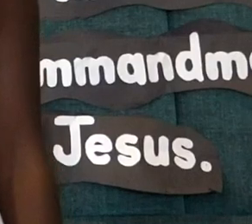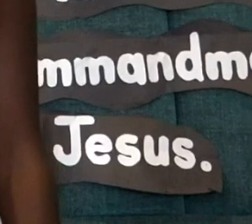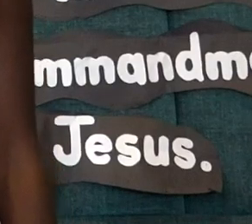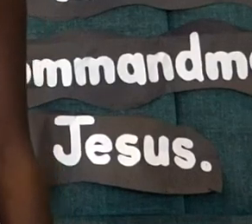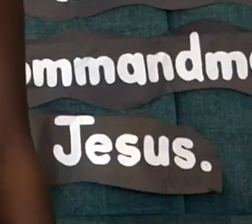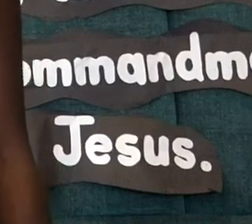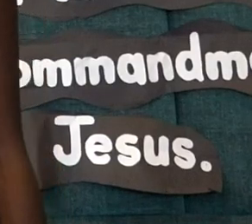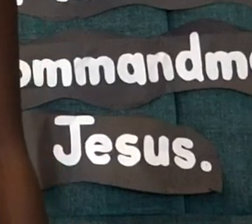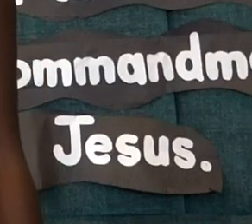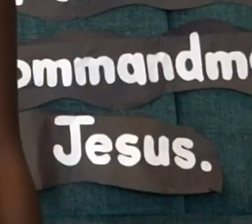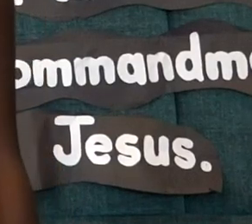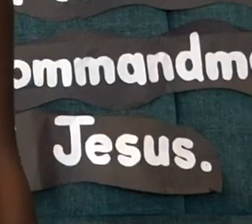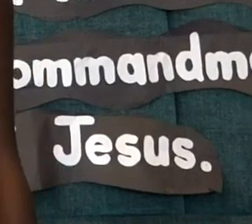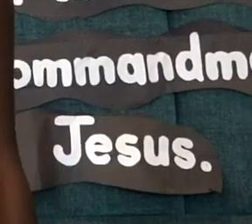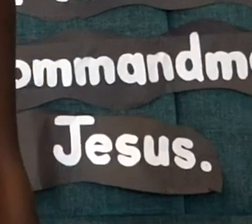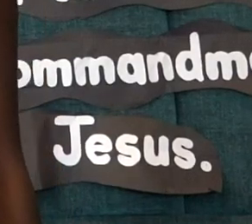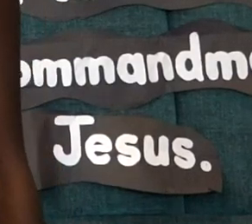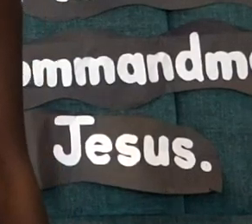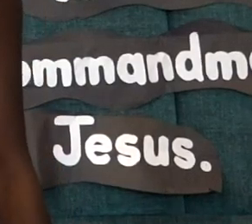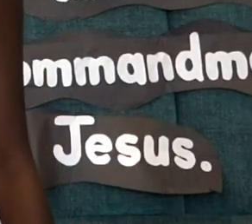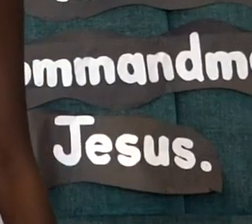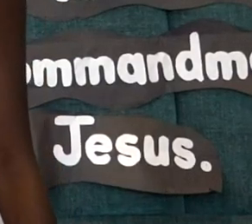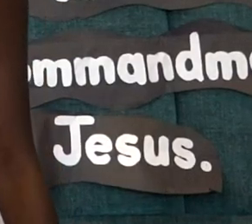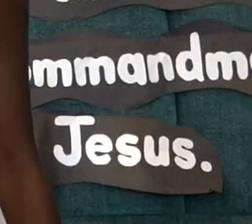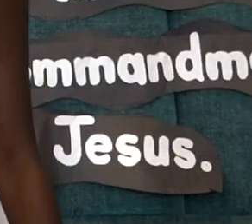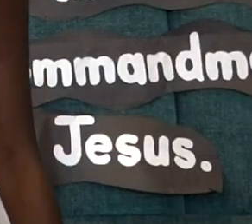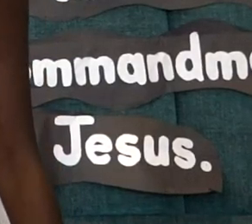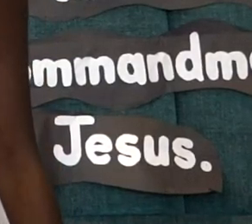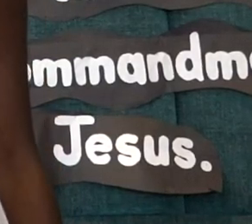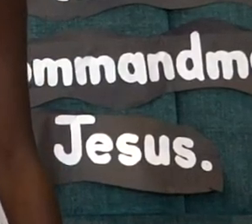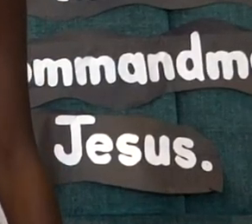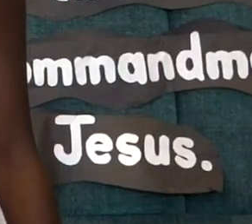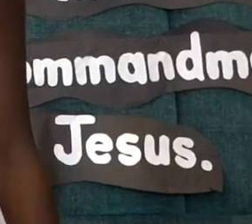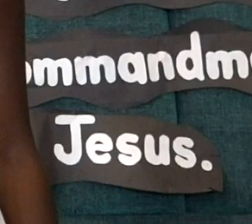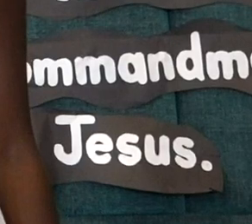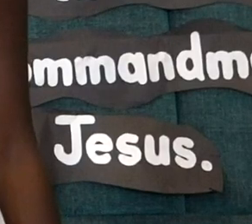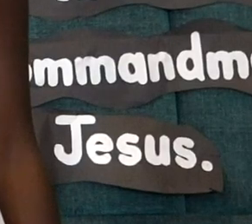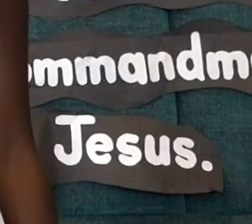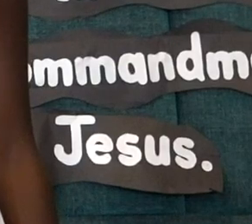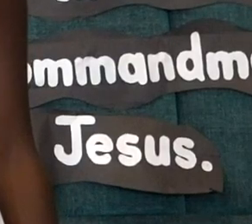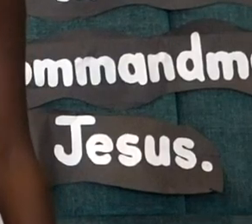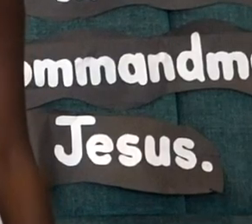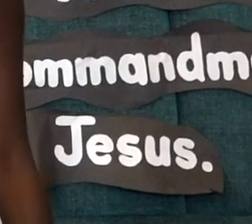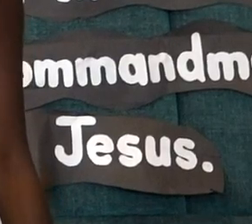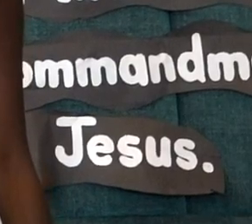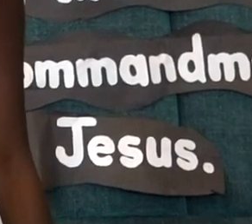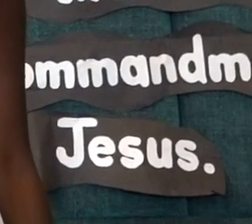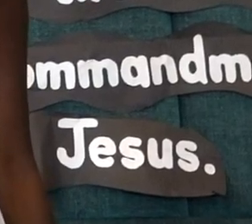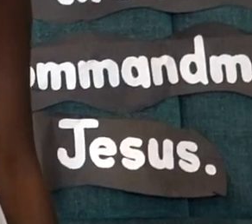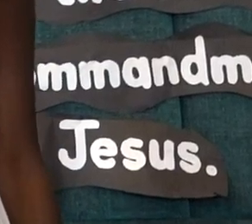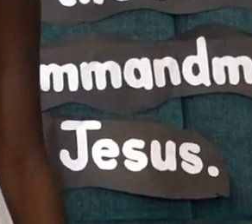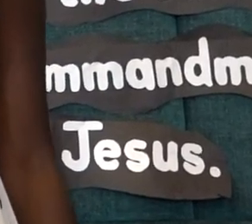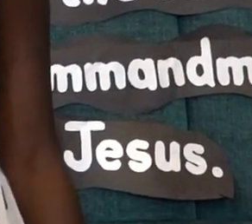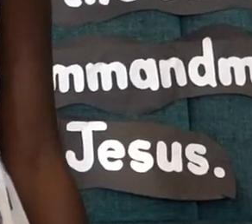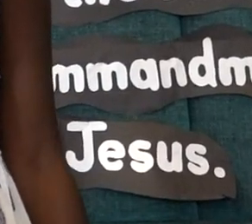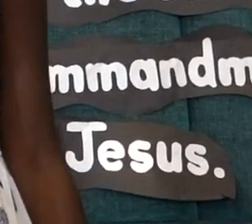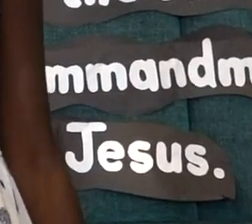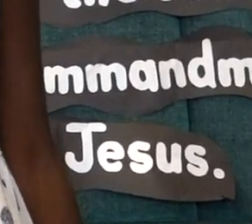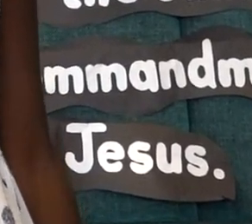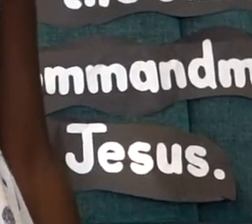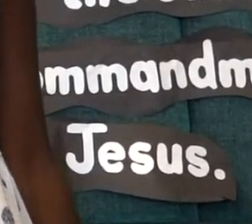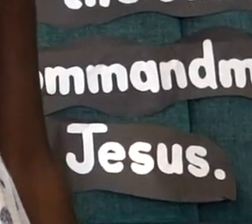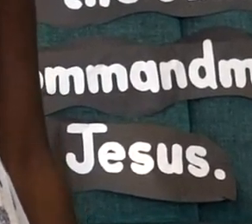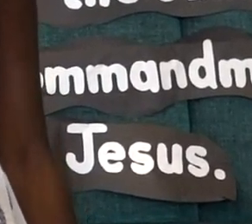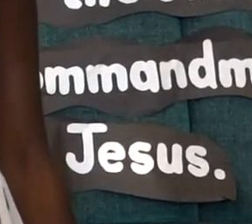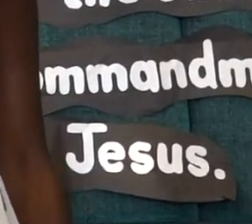Lord, let me lift up those who are weak.